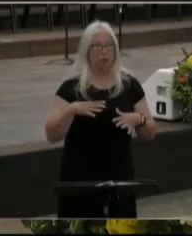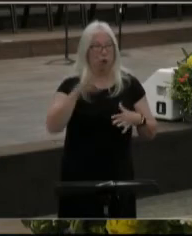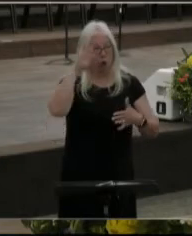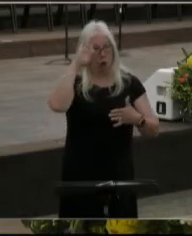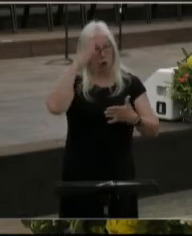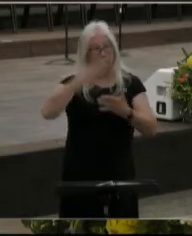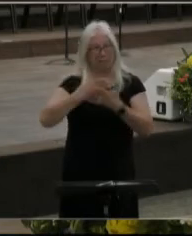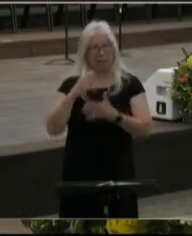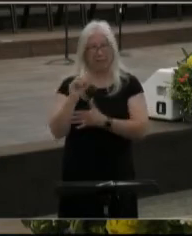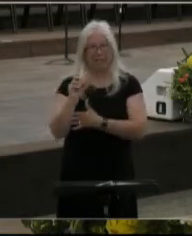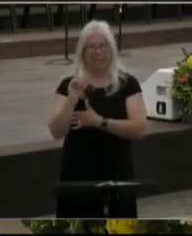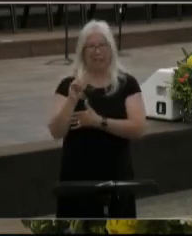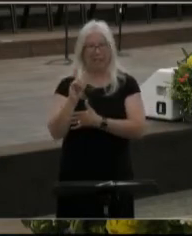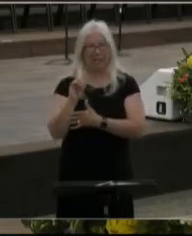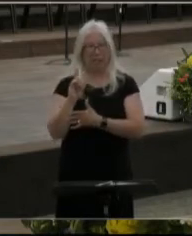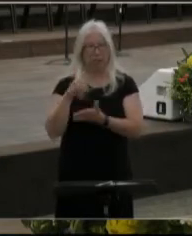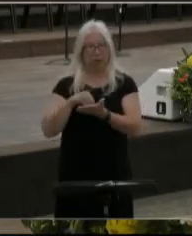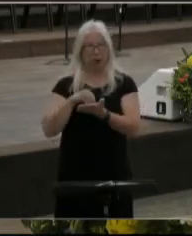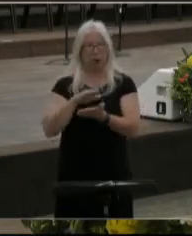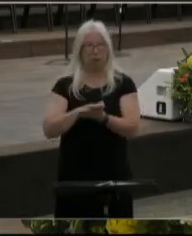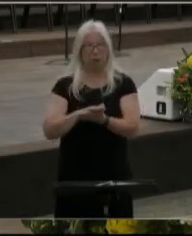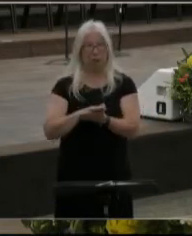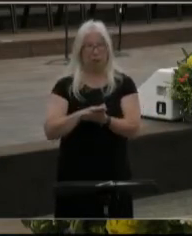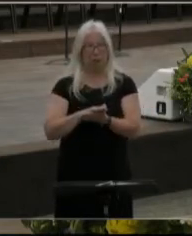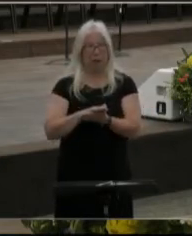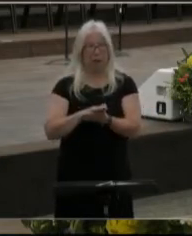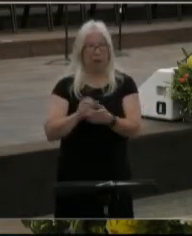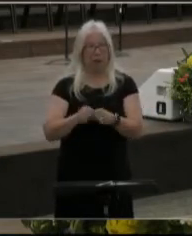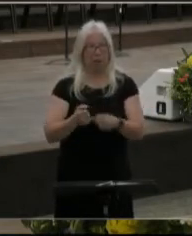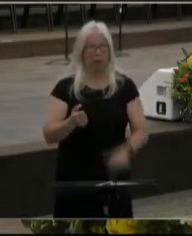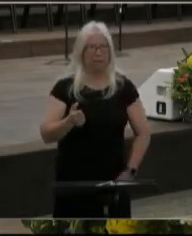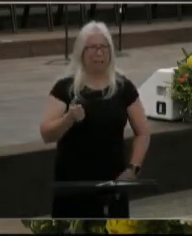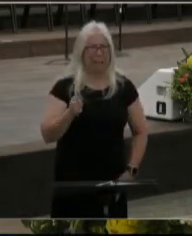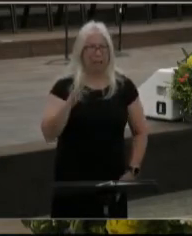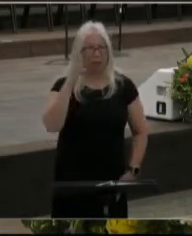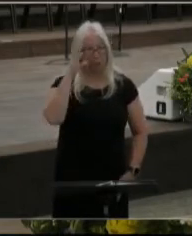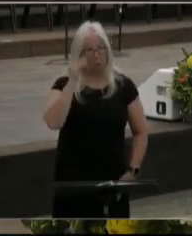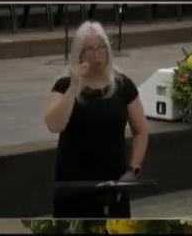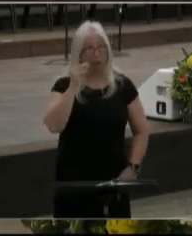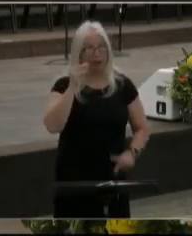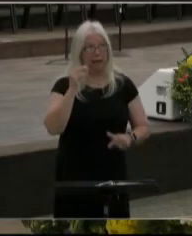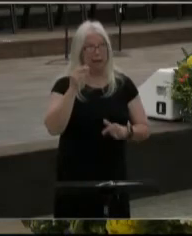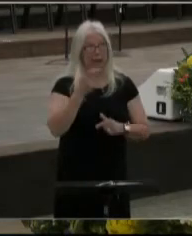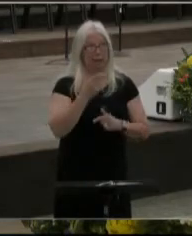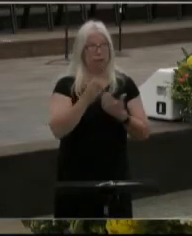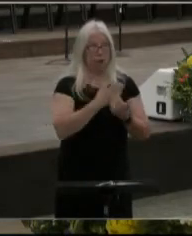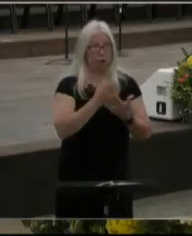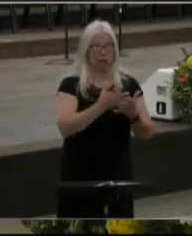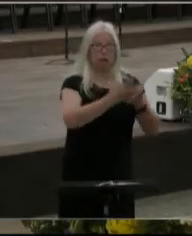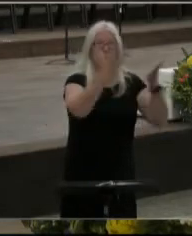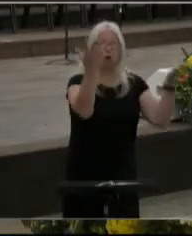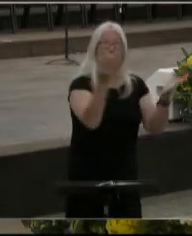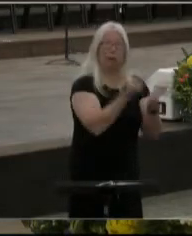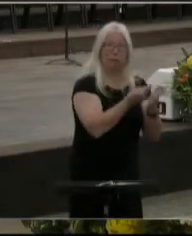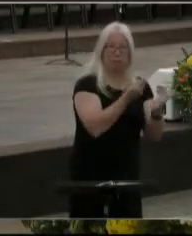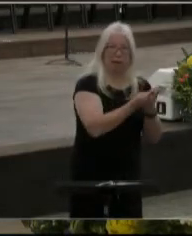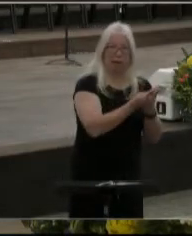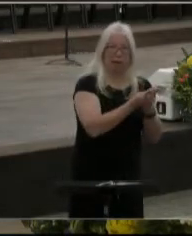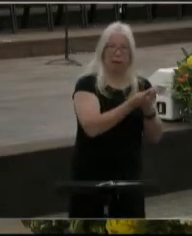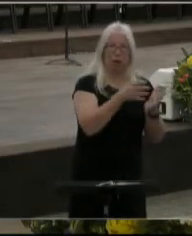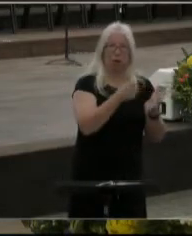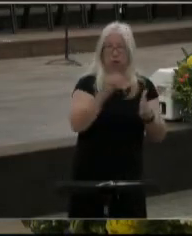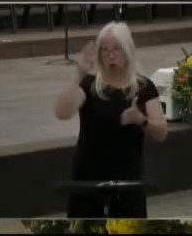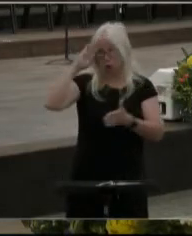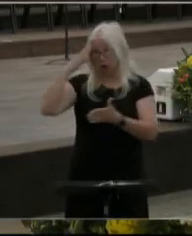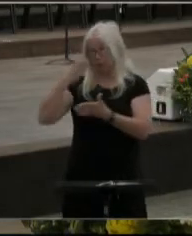son Ned, documented, Ned broke his leg as a boy. And Hetty, though she had so much money, she took